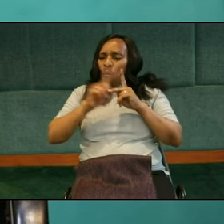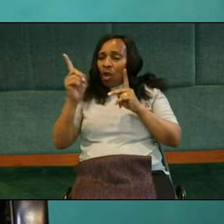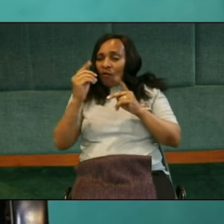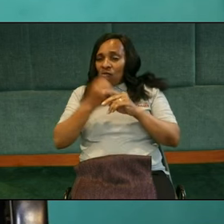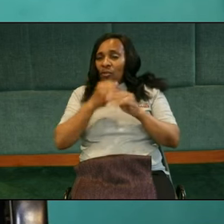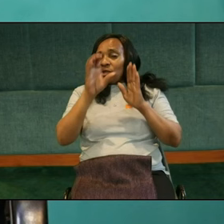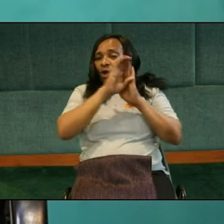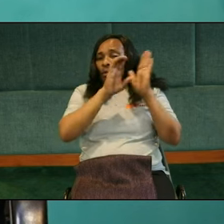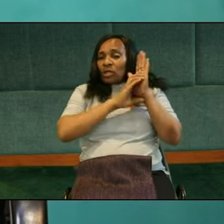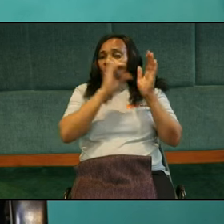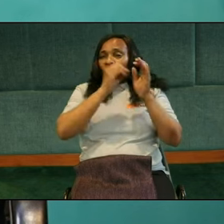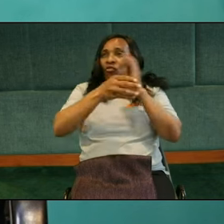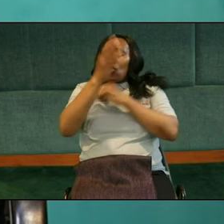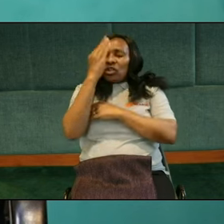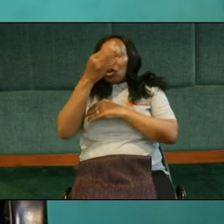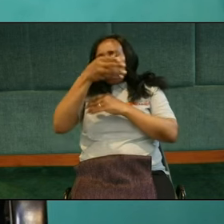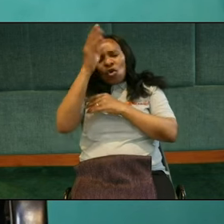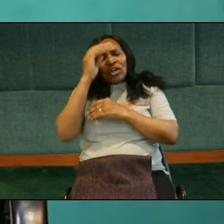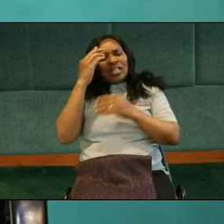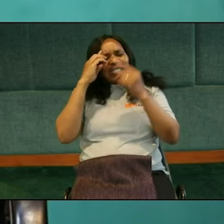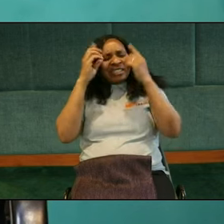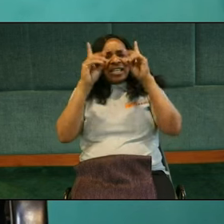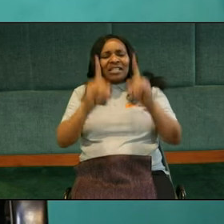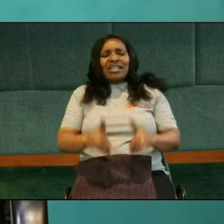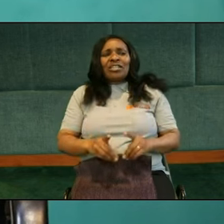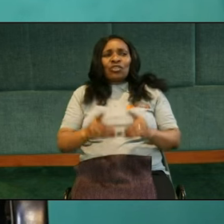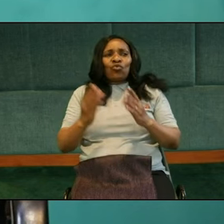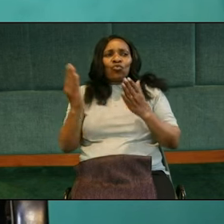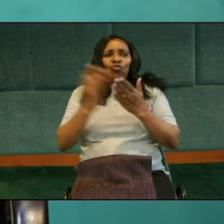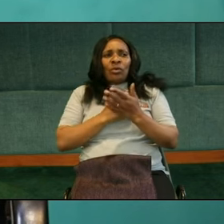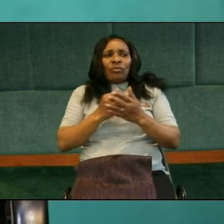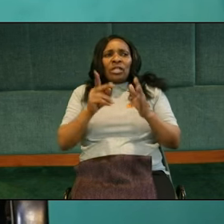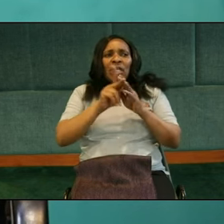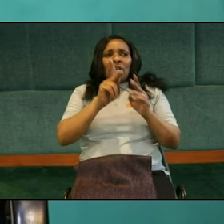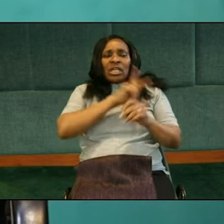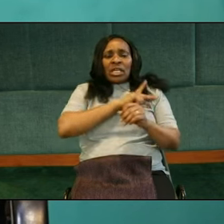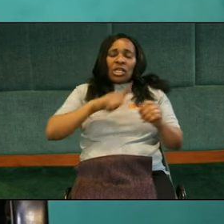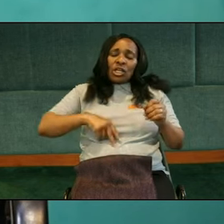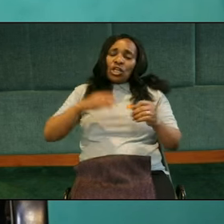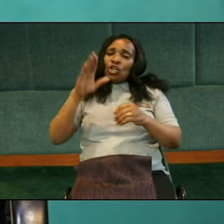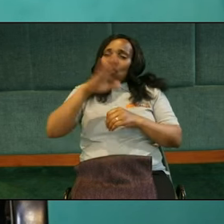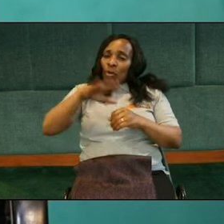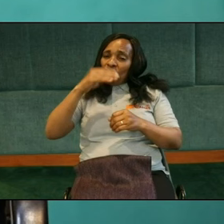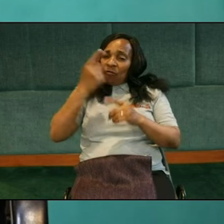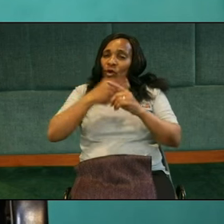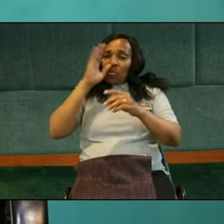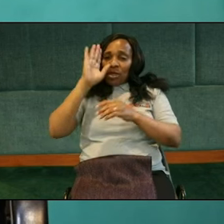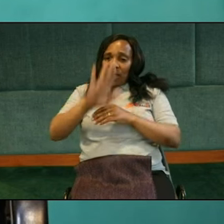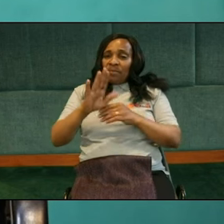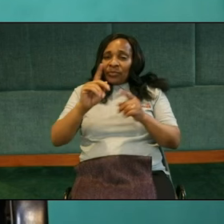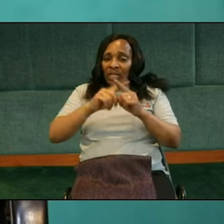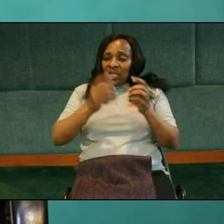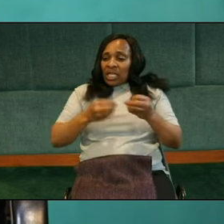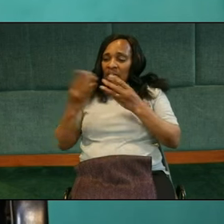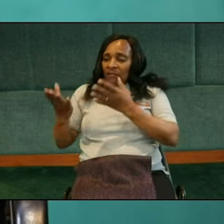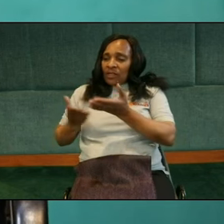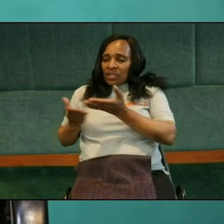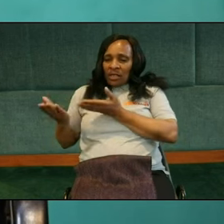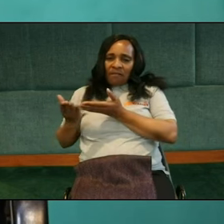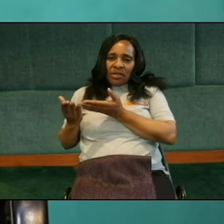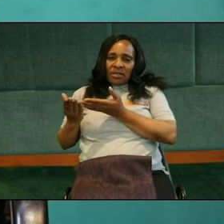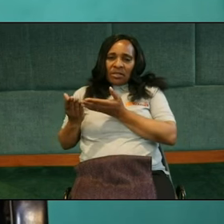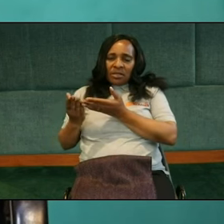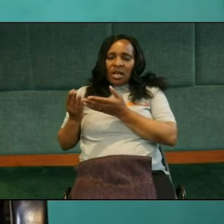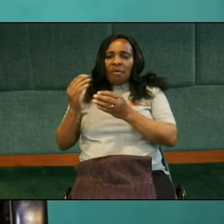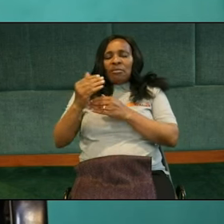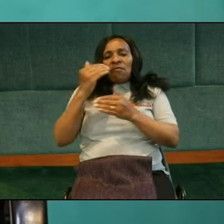God decided to take away the kingdom from him and give it to his servant. Before we delve